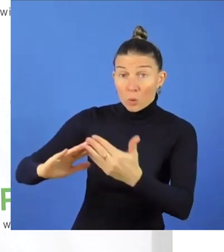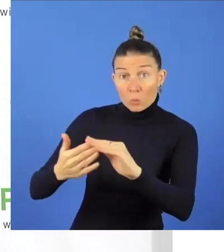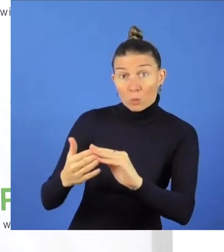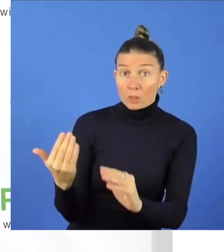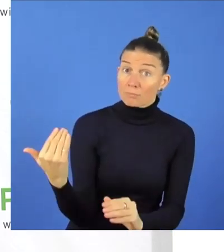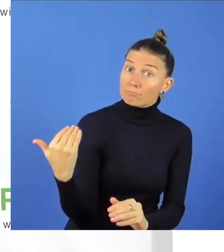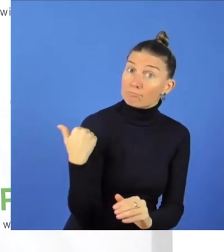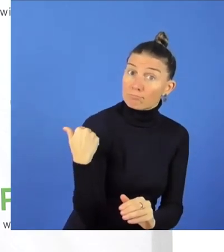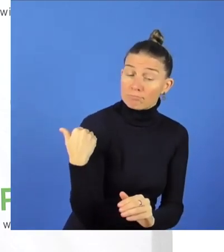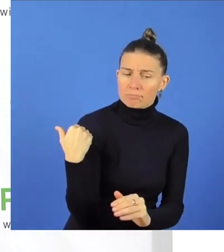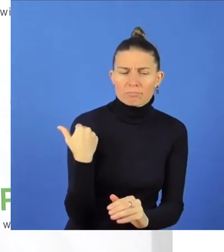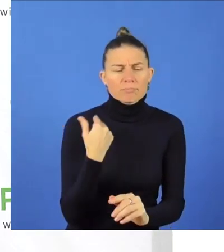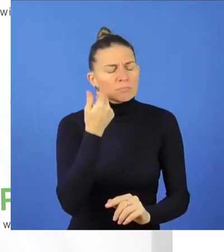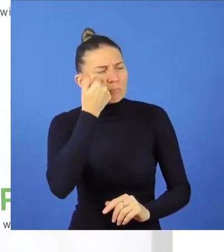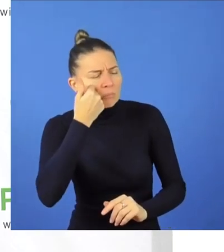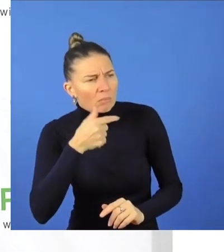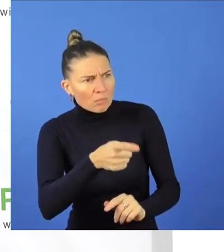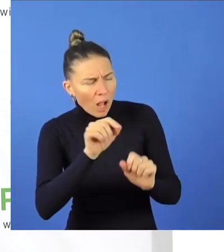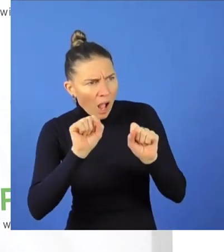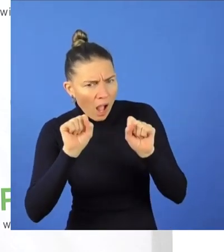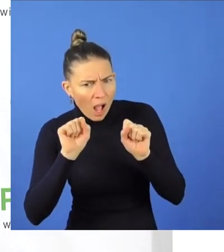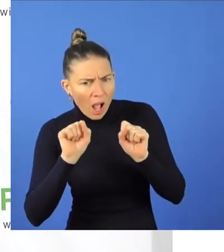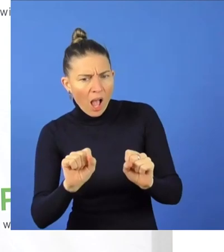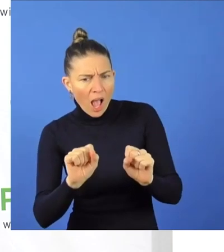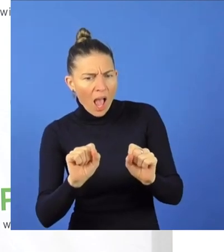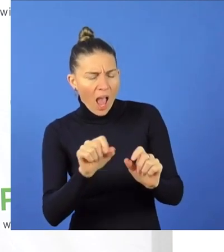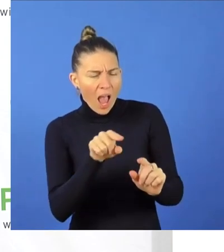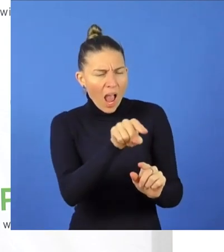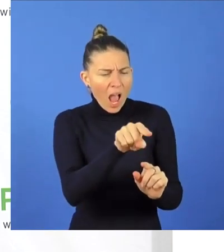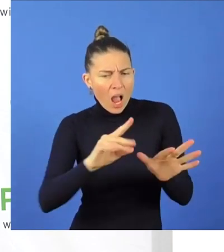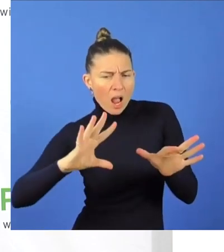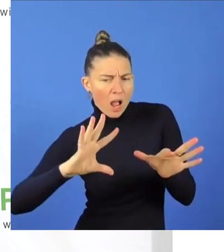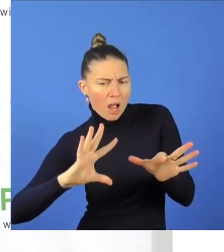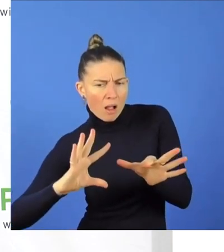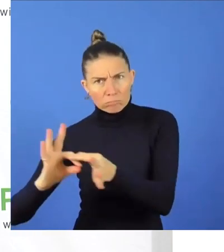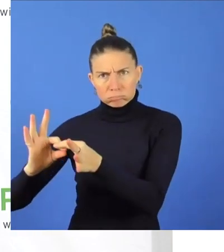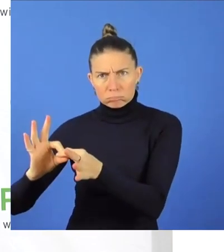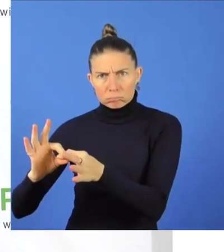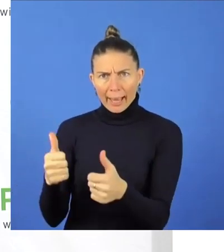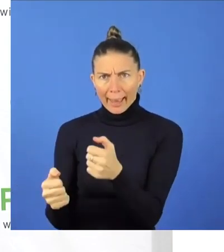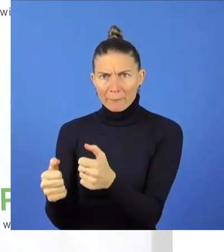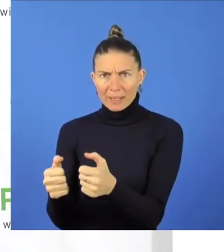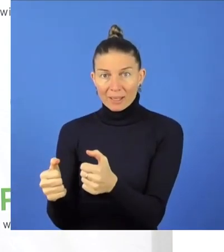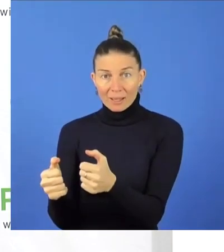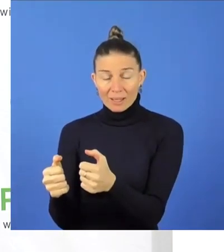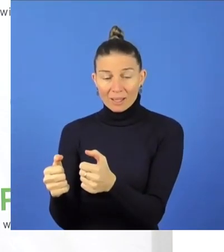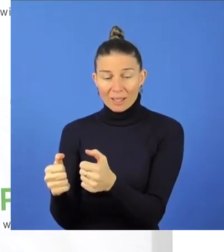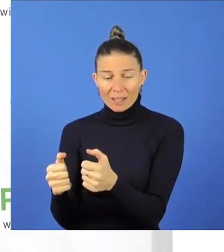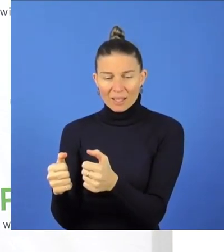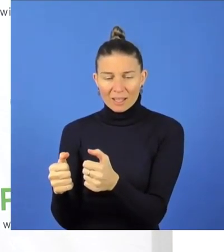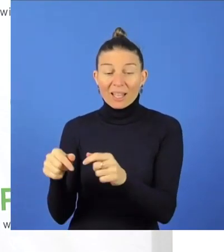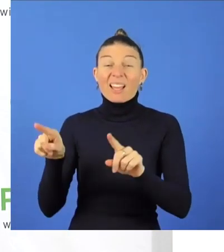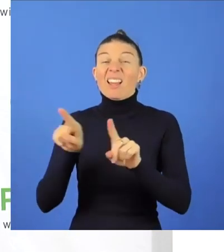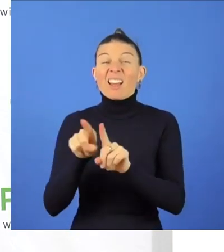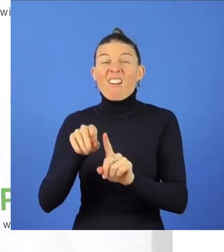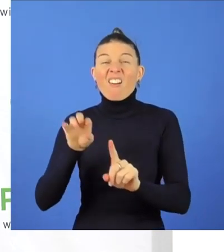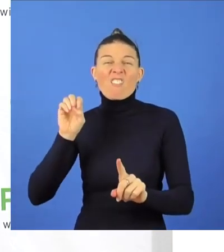implement something that allows them to play computer games and flash-based games. Even Flash is now